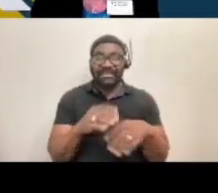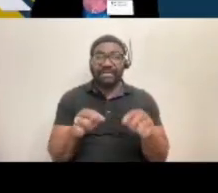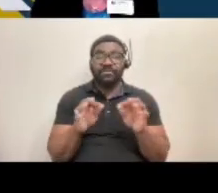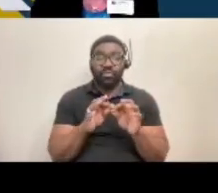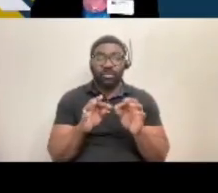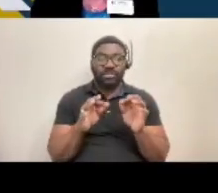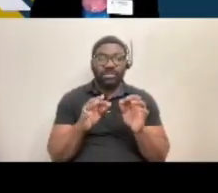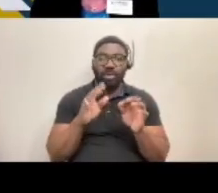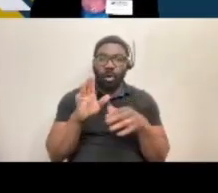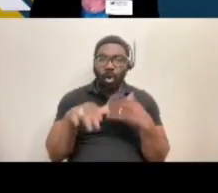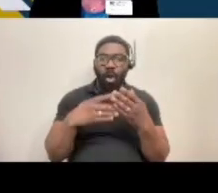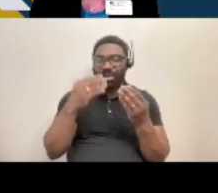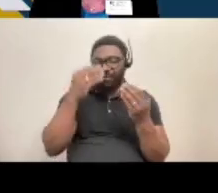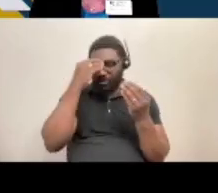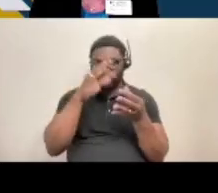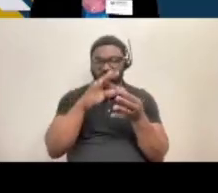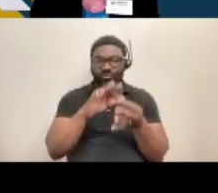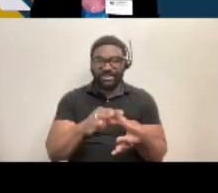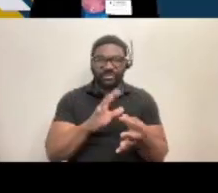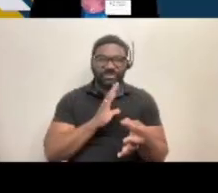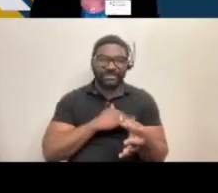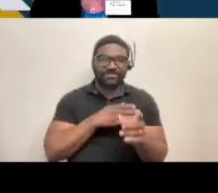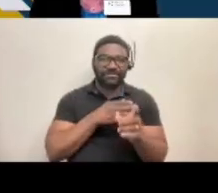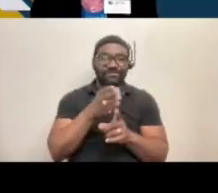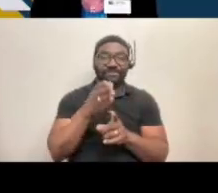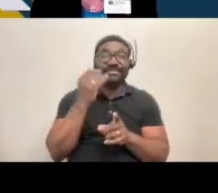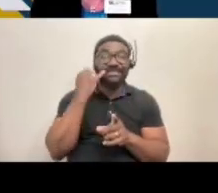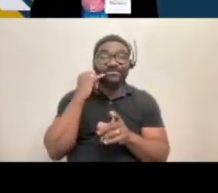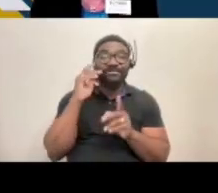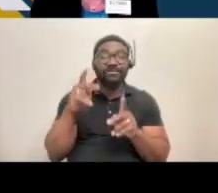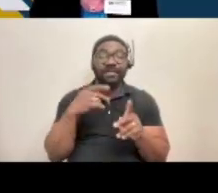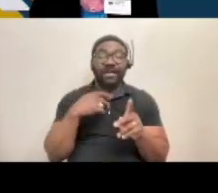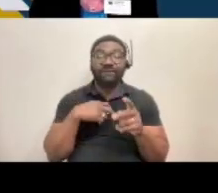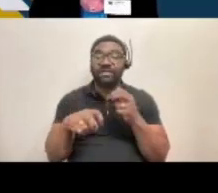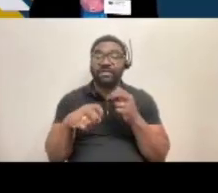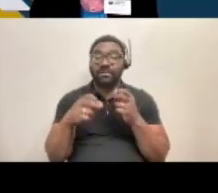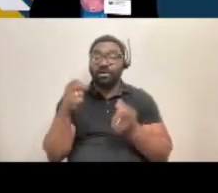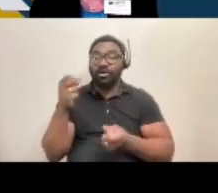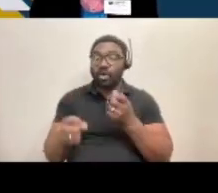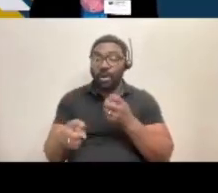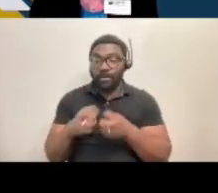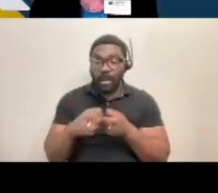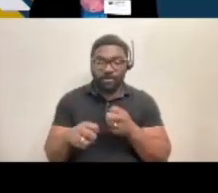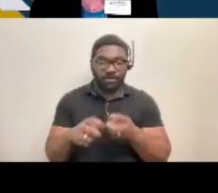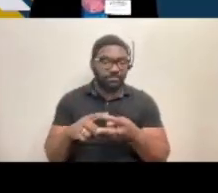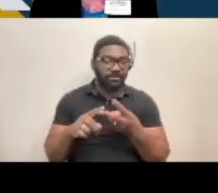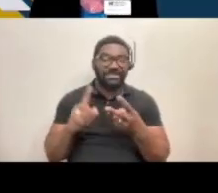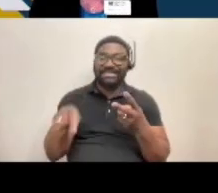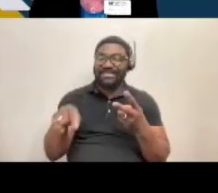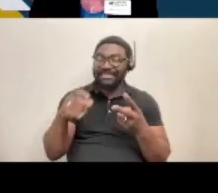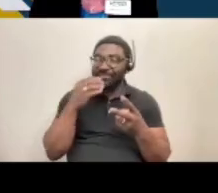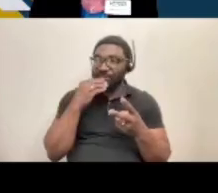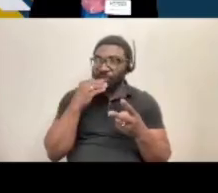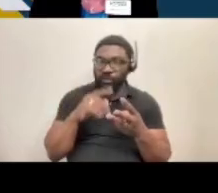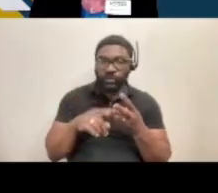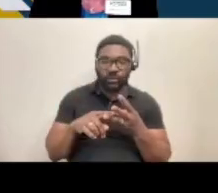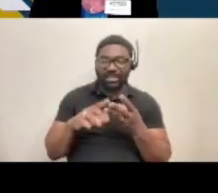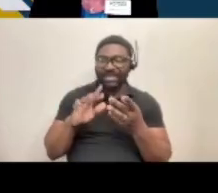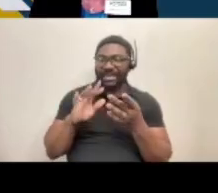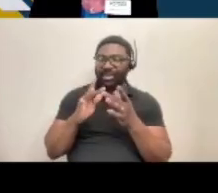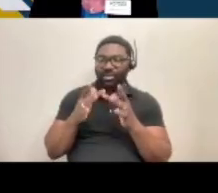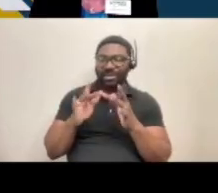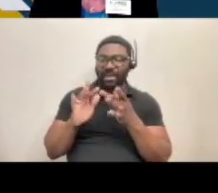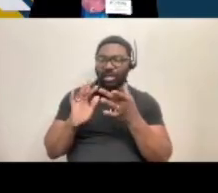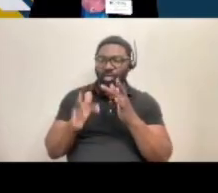But we do, if people have car trouble, if they need food, if they're having difficulties with their internet, there's all